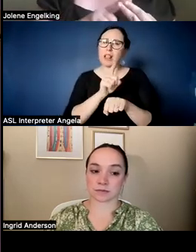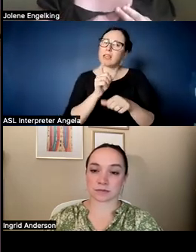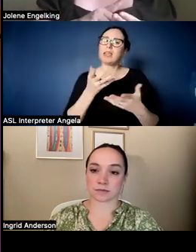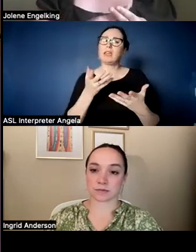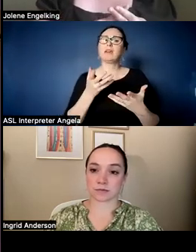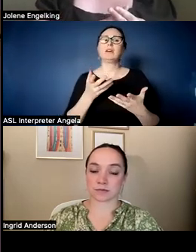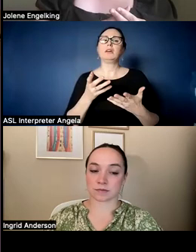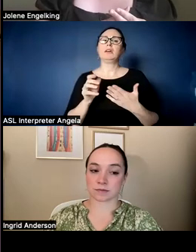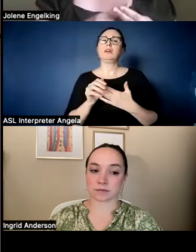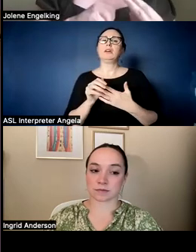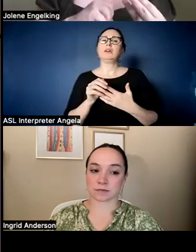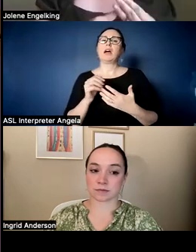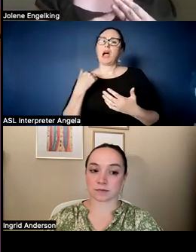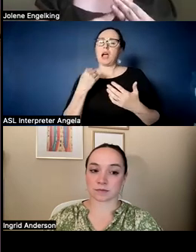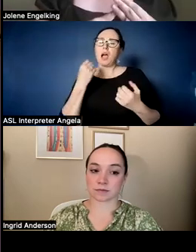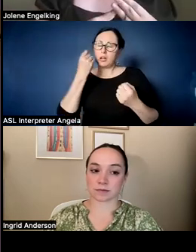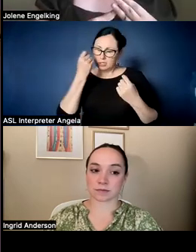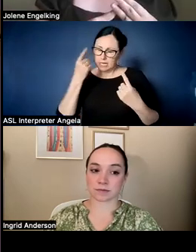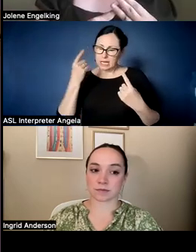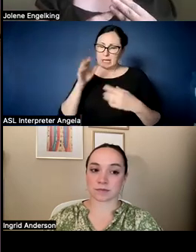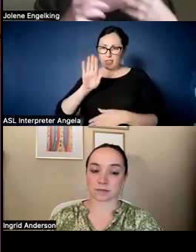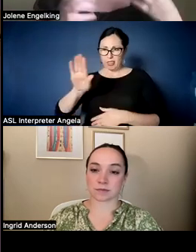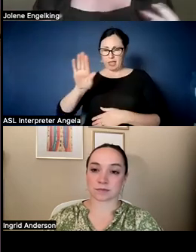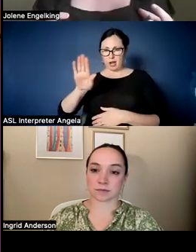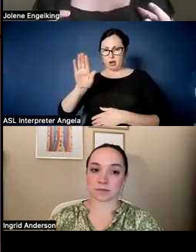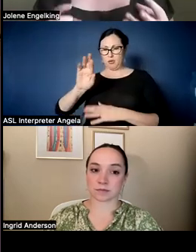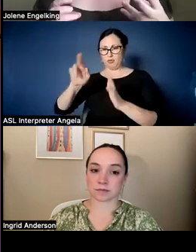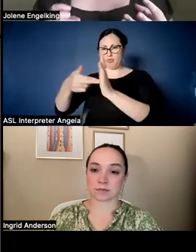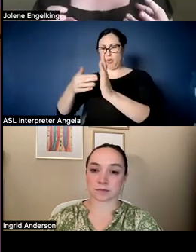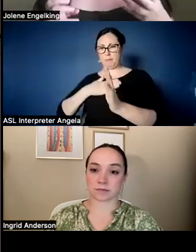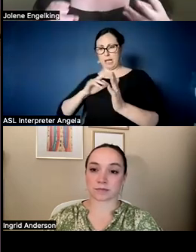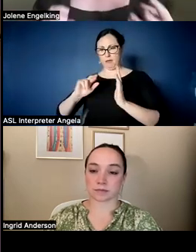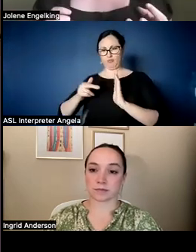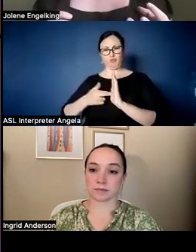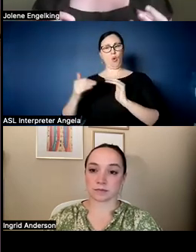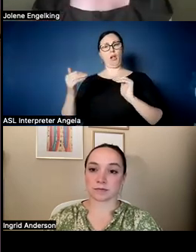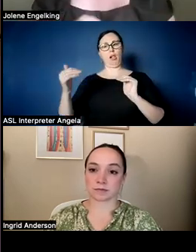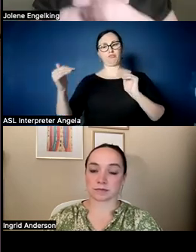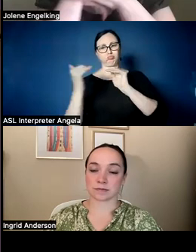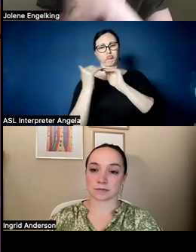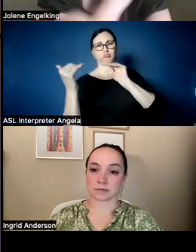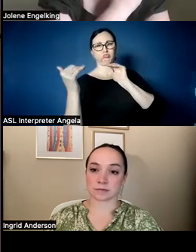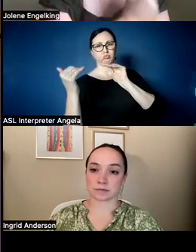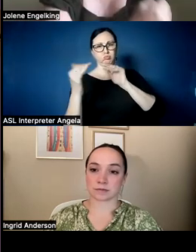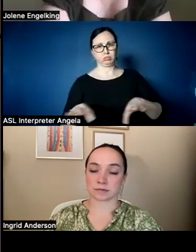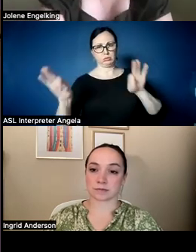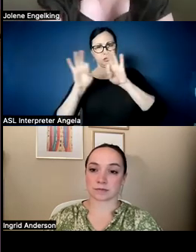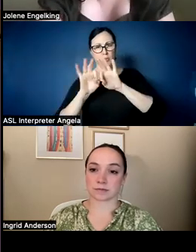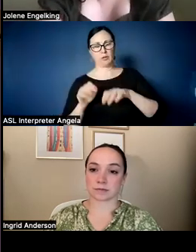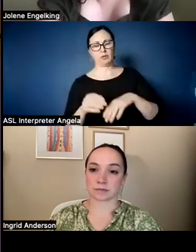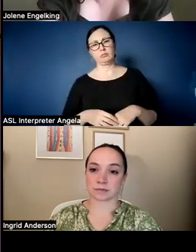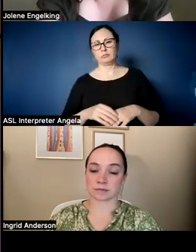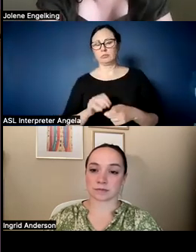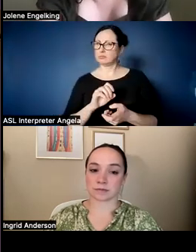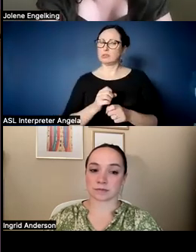role is equally important, and that their role is equally important, I think it could kind of start to create that change. And the